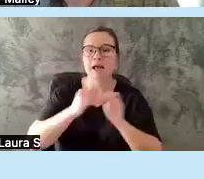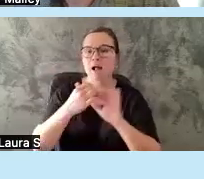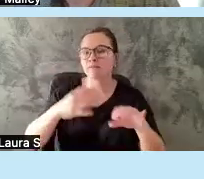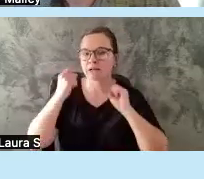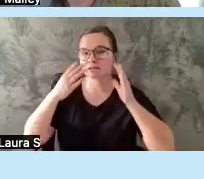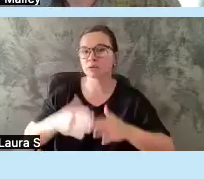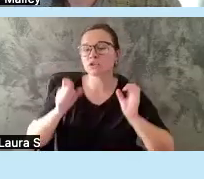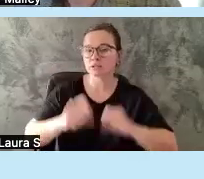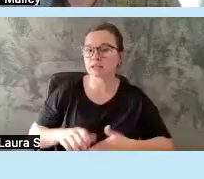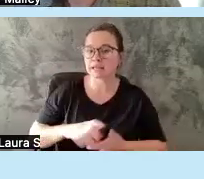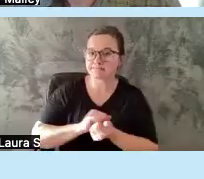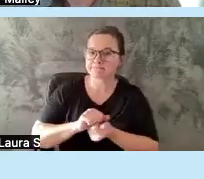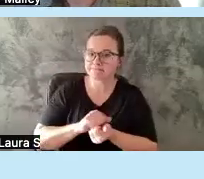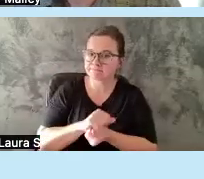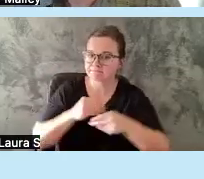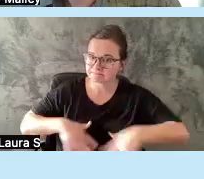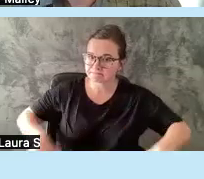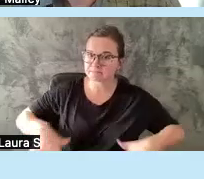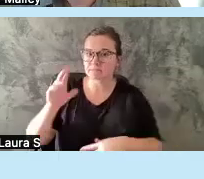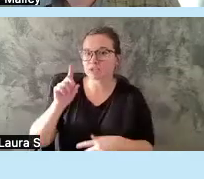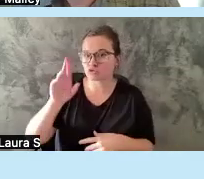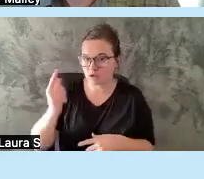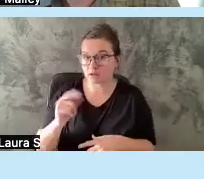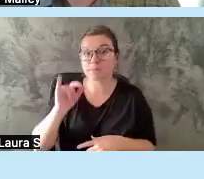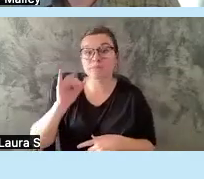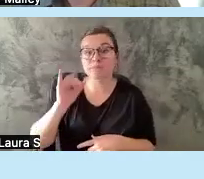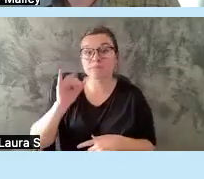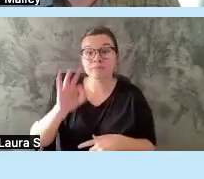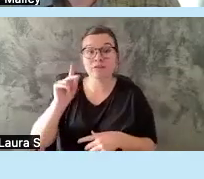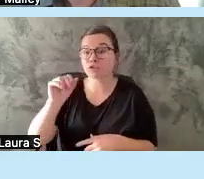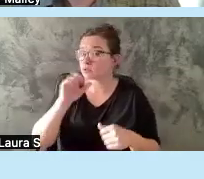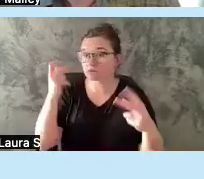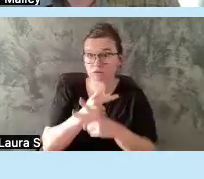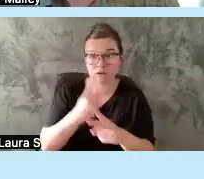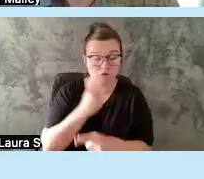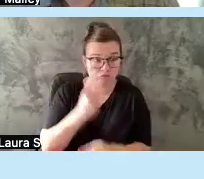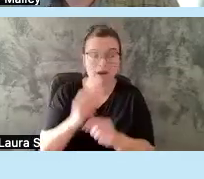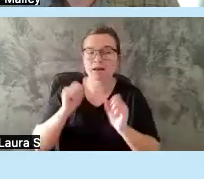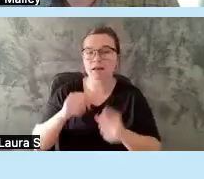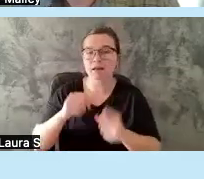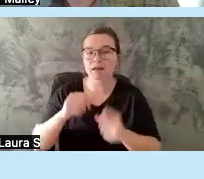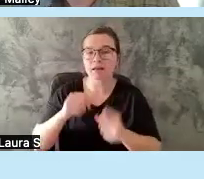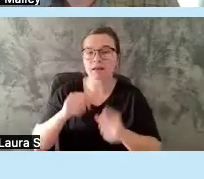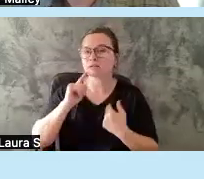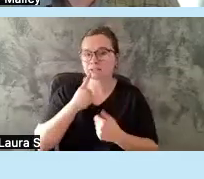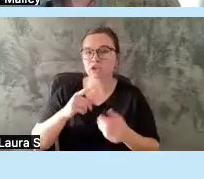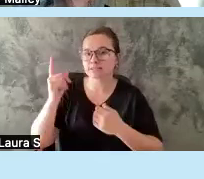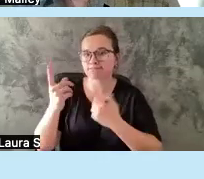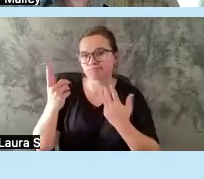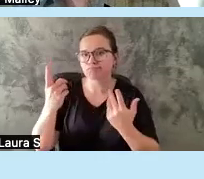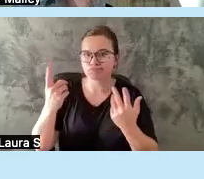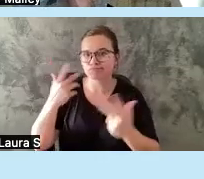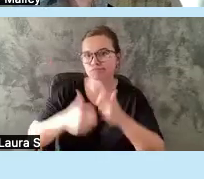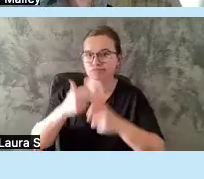can metabolize this drug. And if the dosage is not calibrated correctly, it can have very serious consequences.